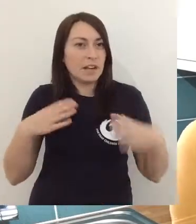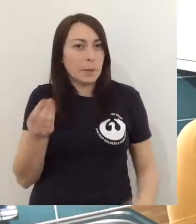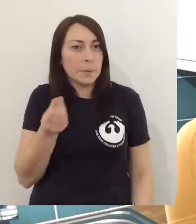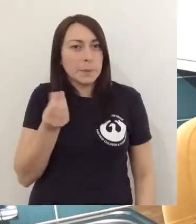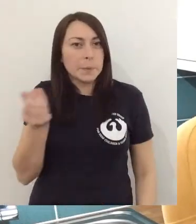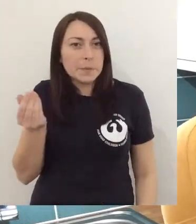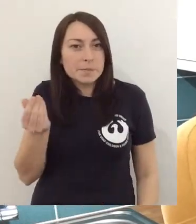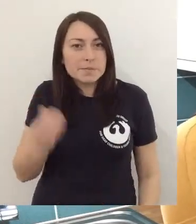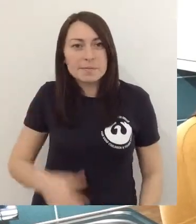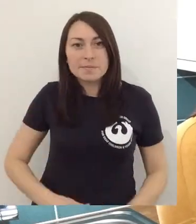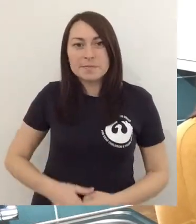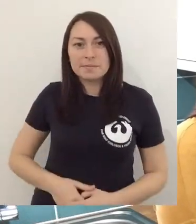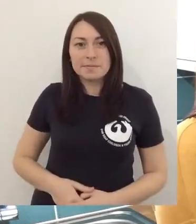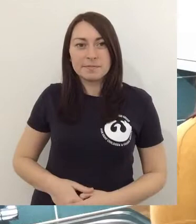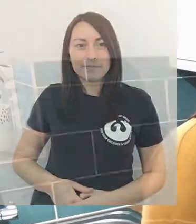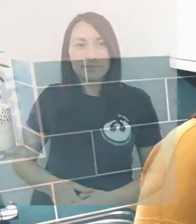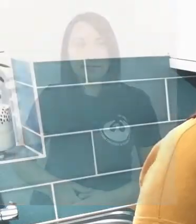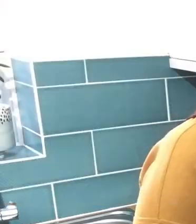Almost ready.